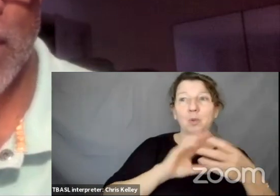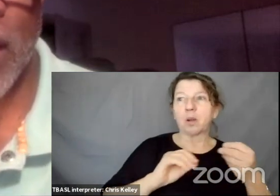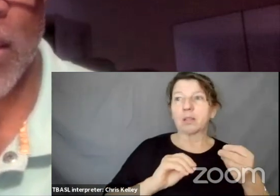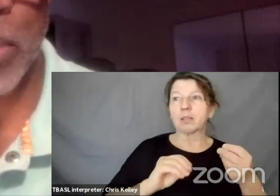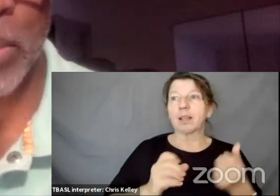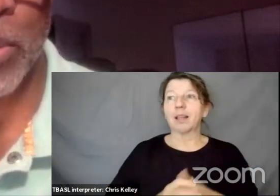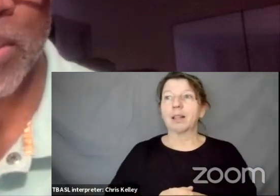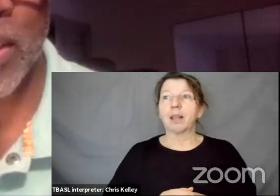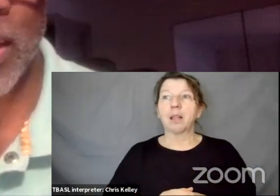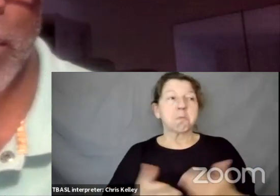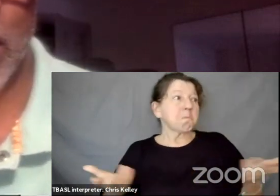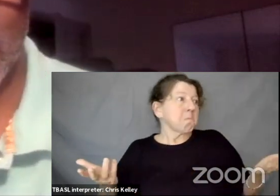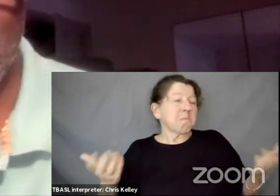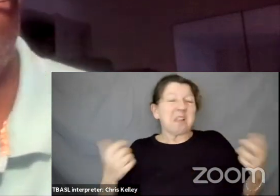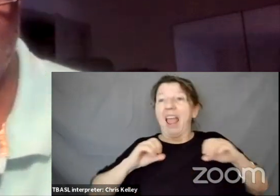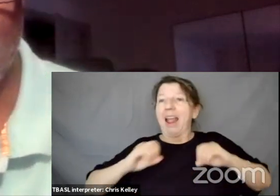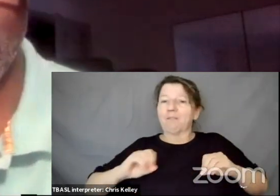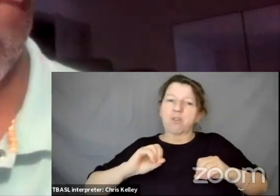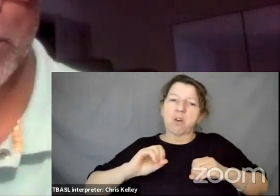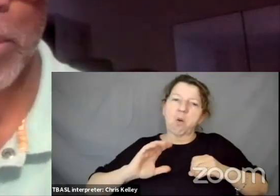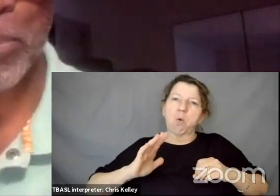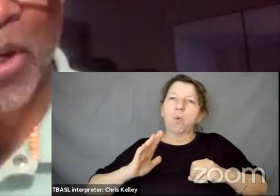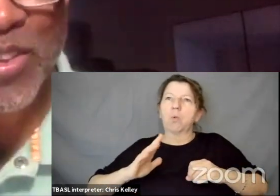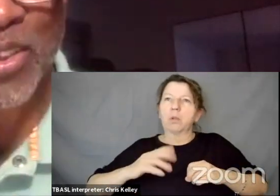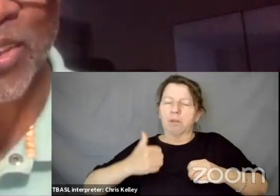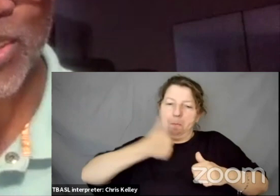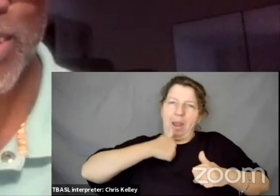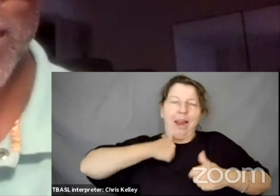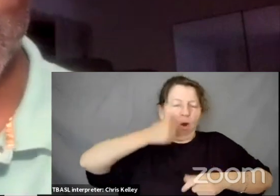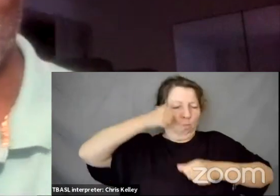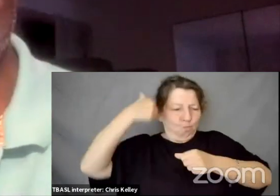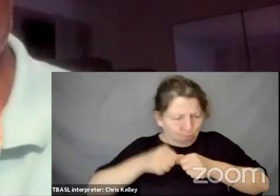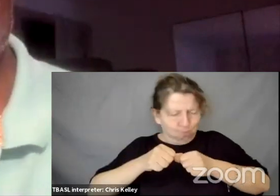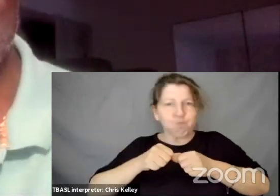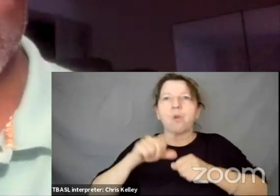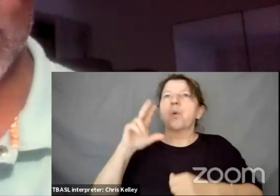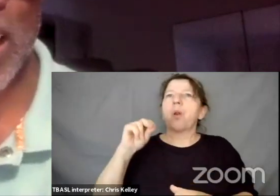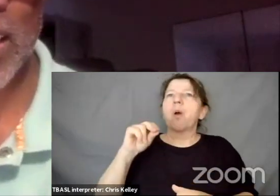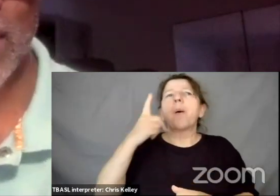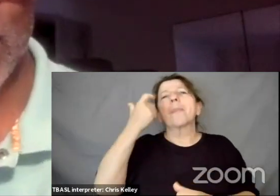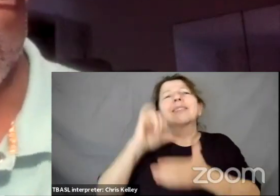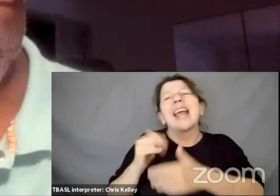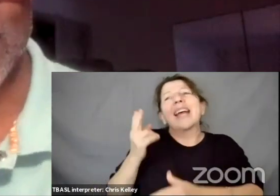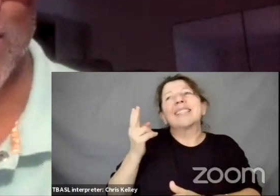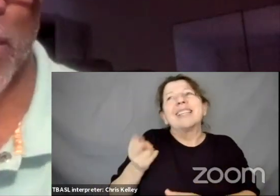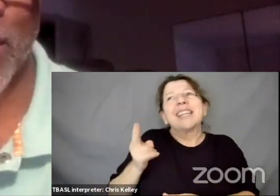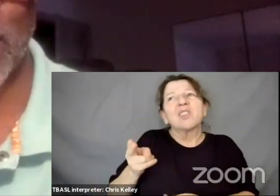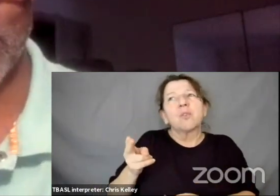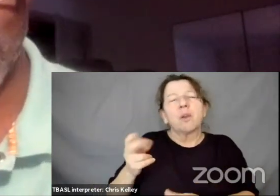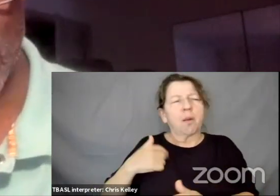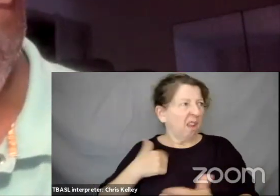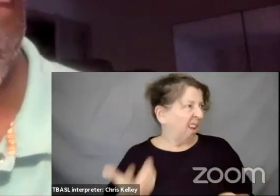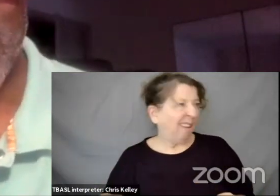these young people were saying about, like, I don't have a personal recollection of 9/11. It's a